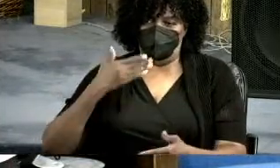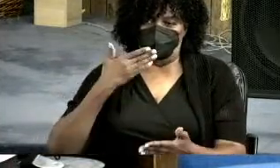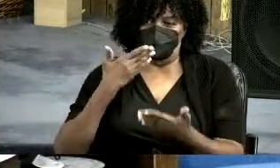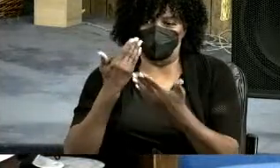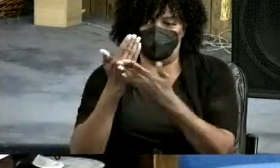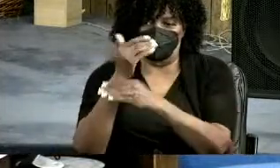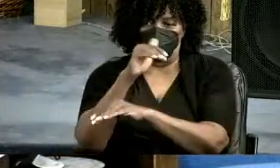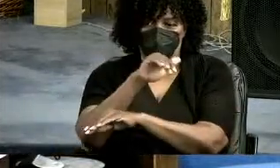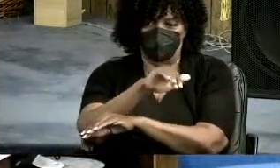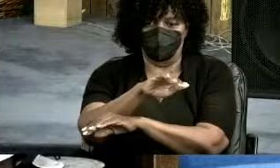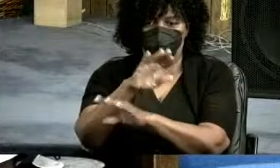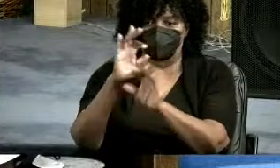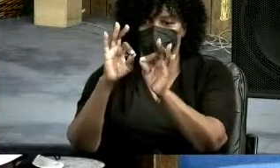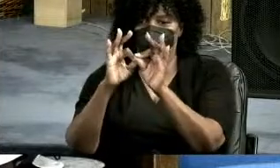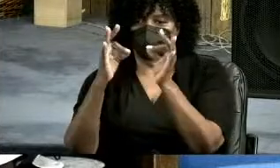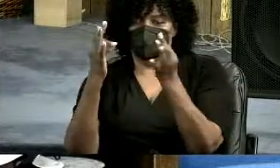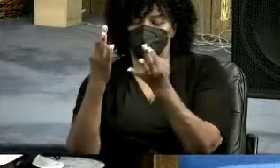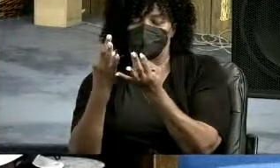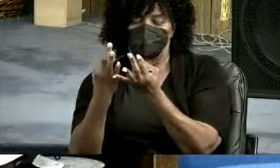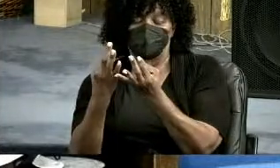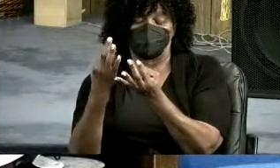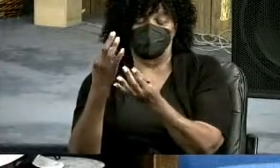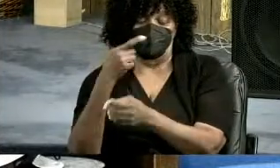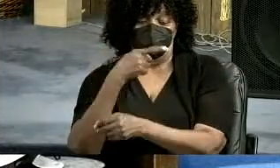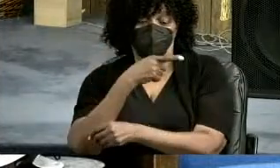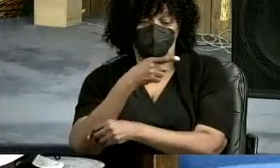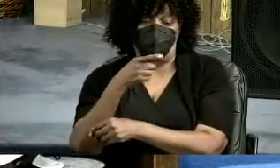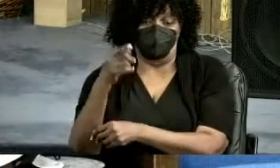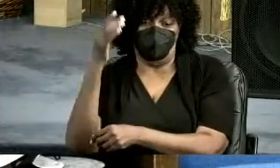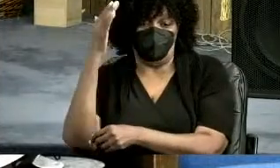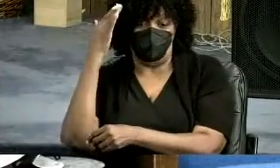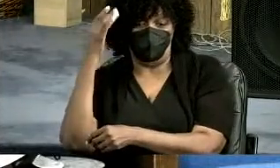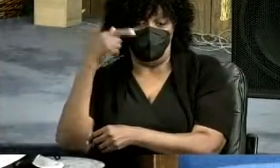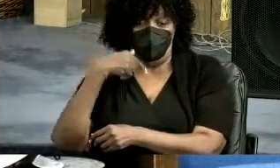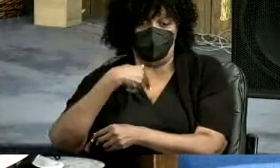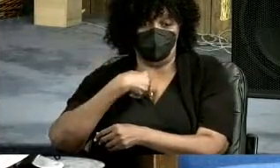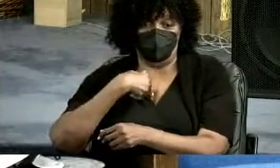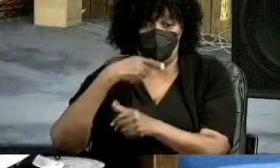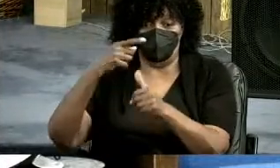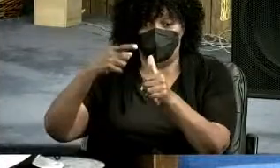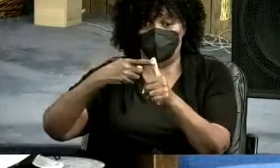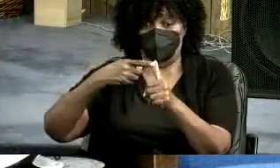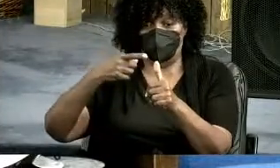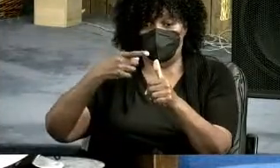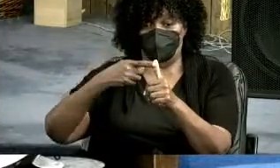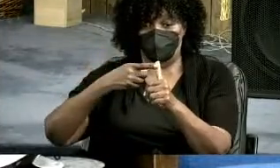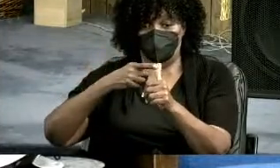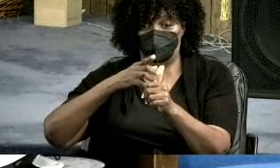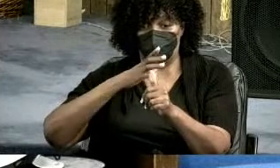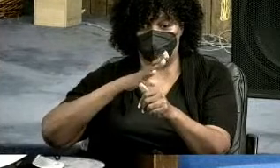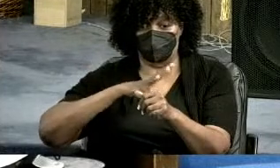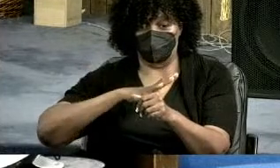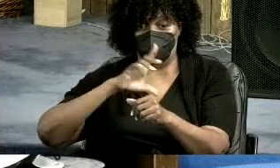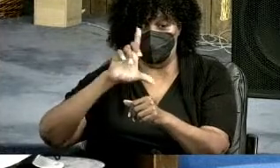family. You know, I am the First Lady, amen.